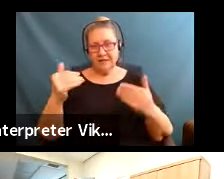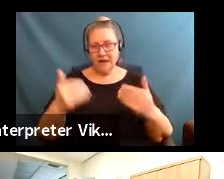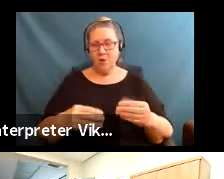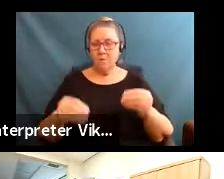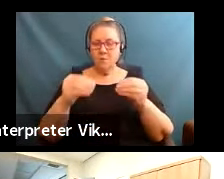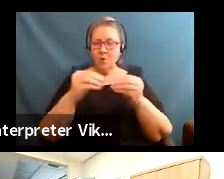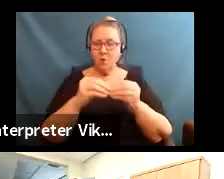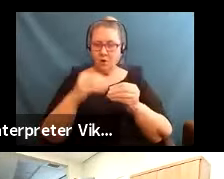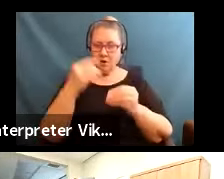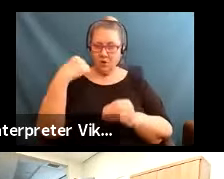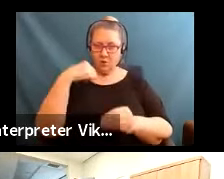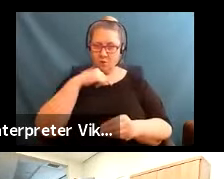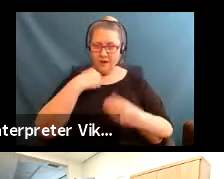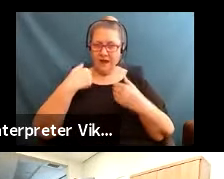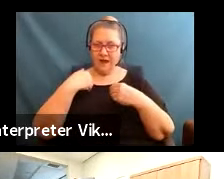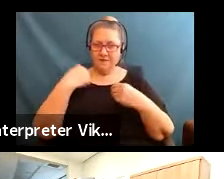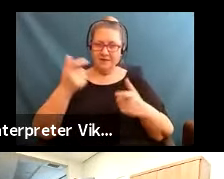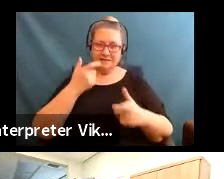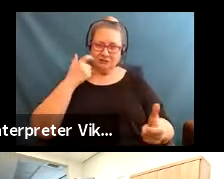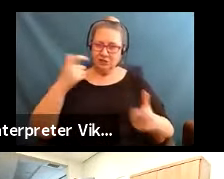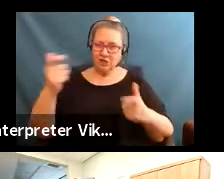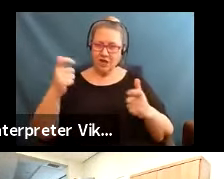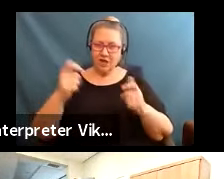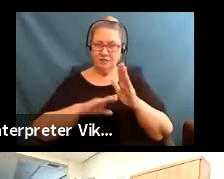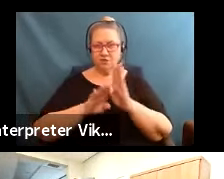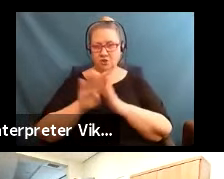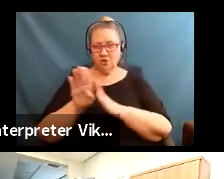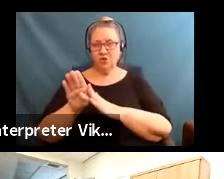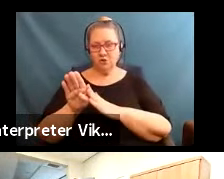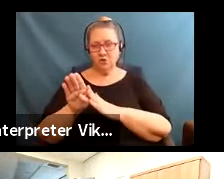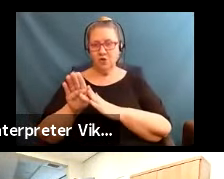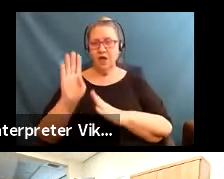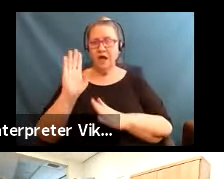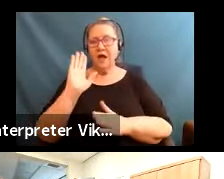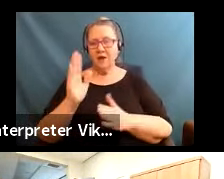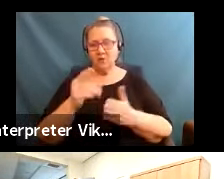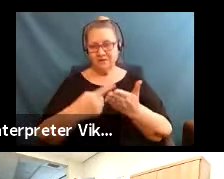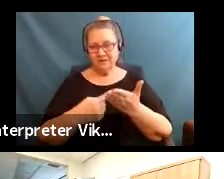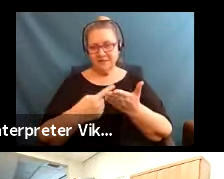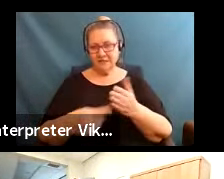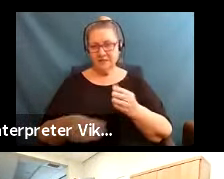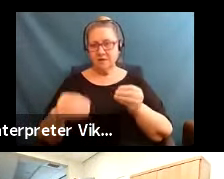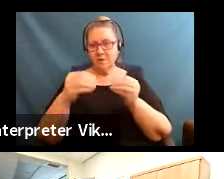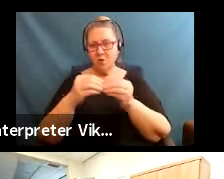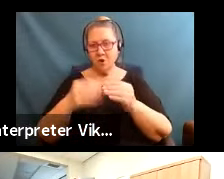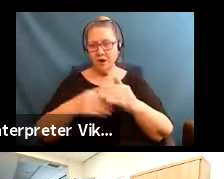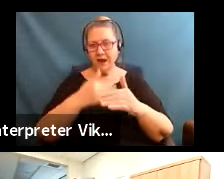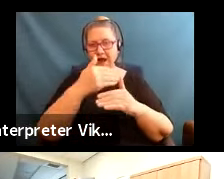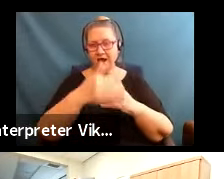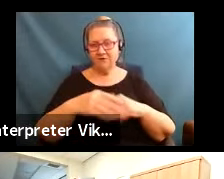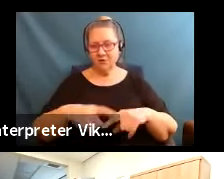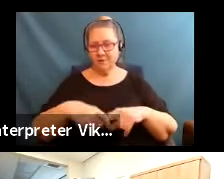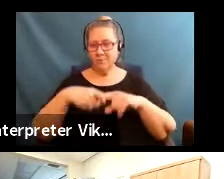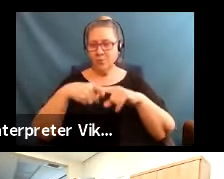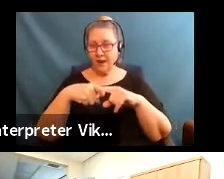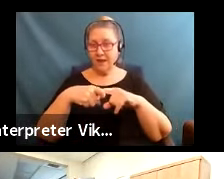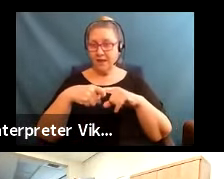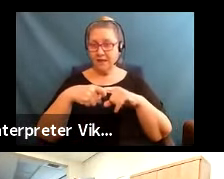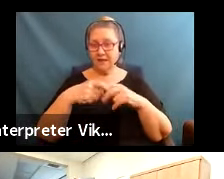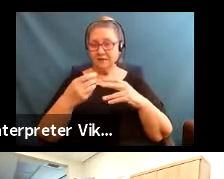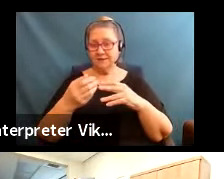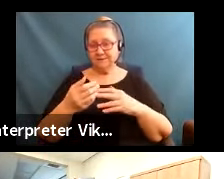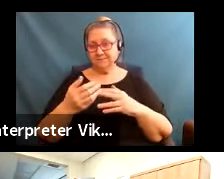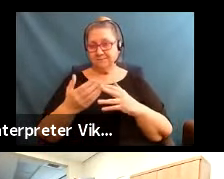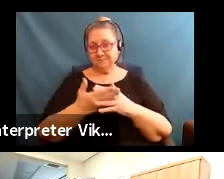this significant surge, right? And so I'm going to talk more after the break in terms of how